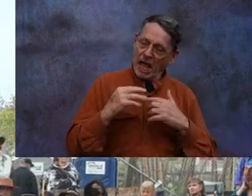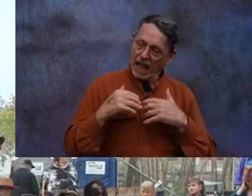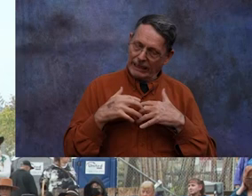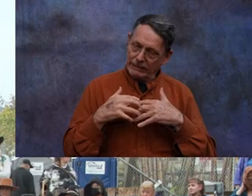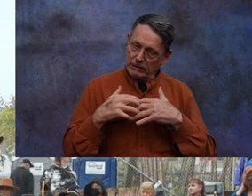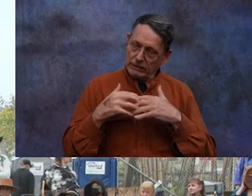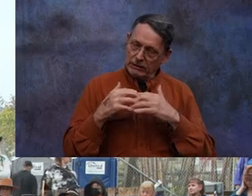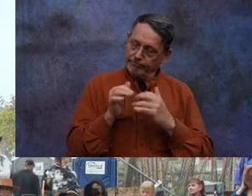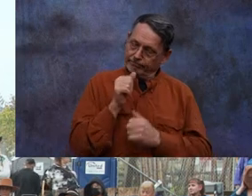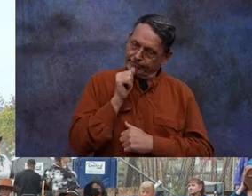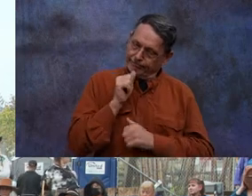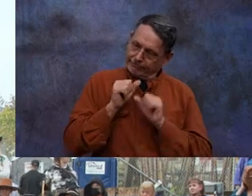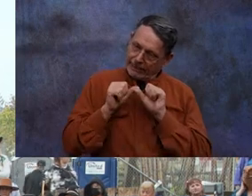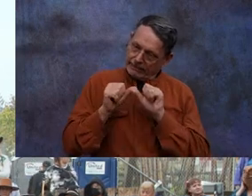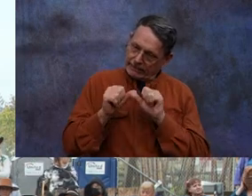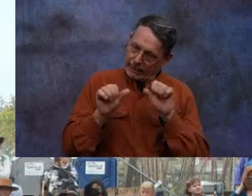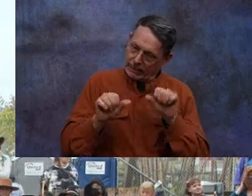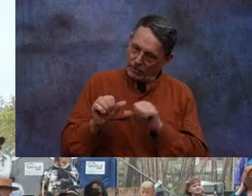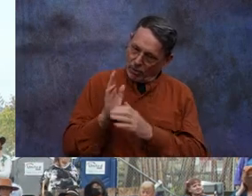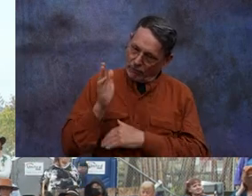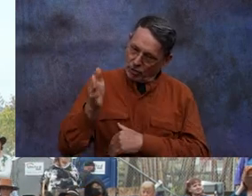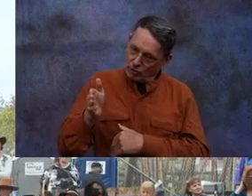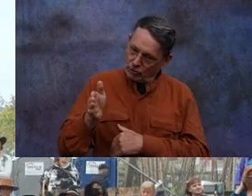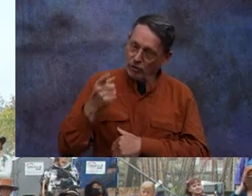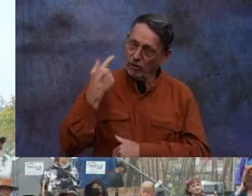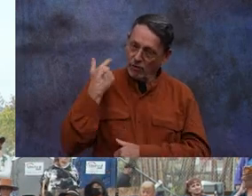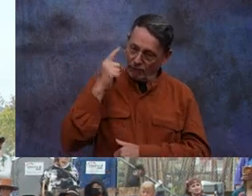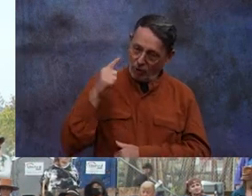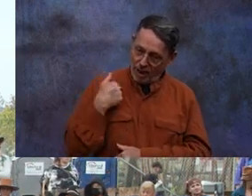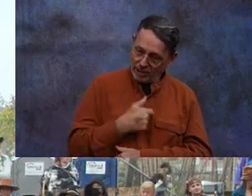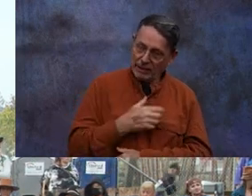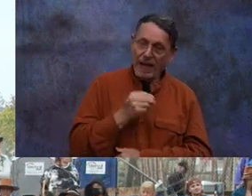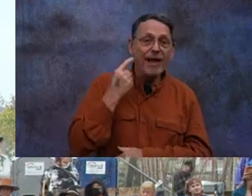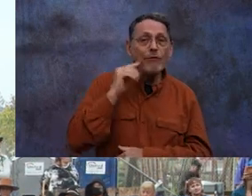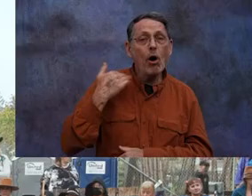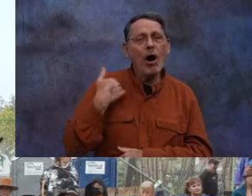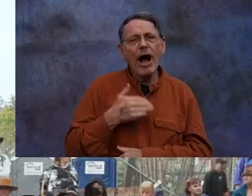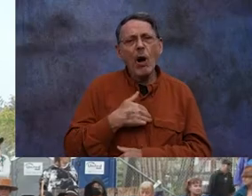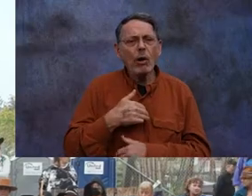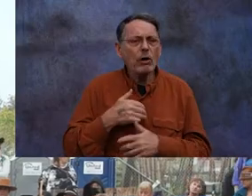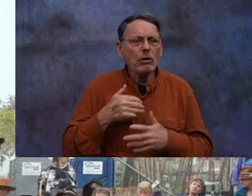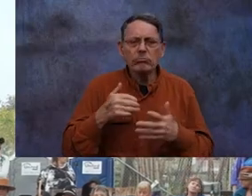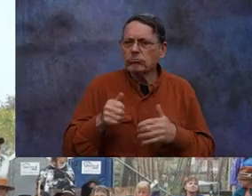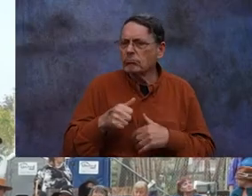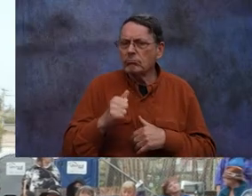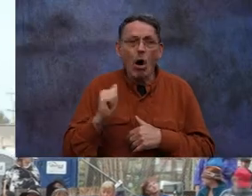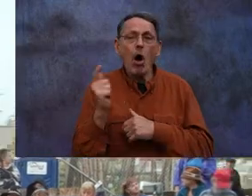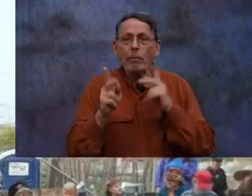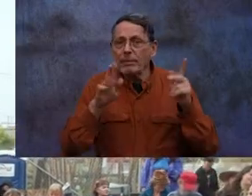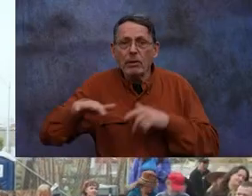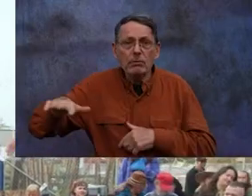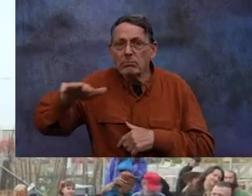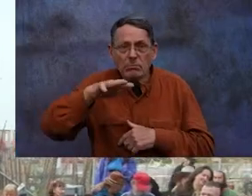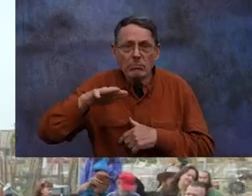know and a sustainable future for us and our